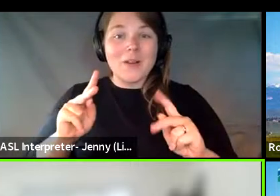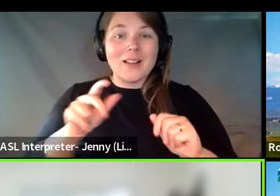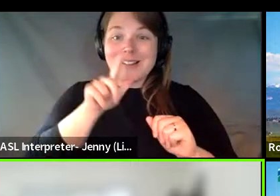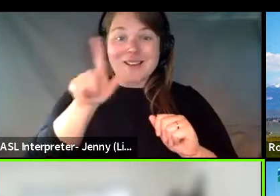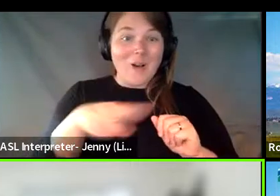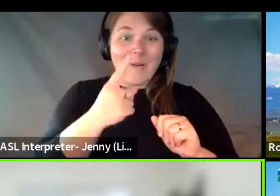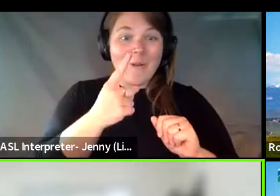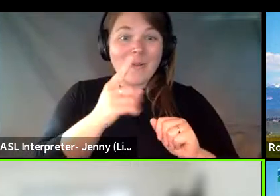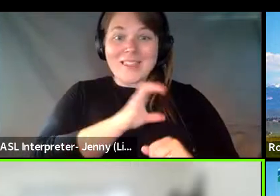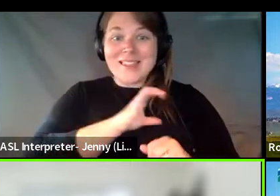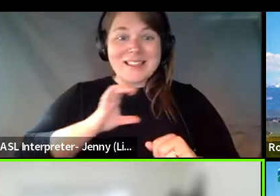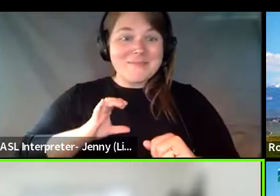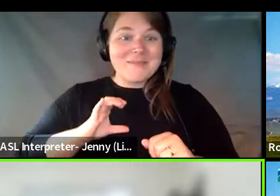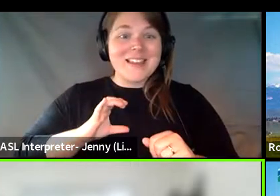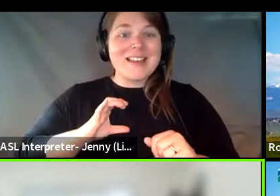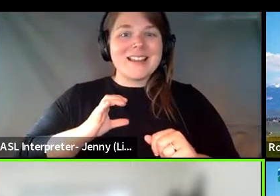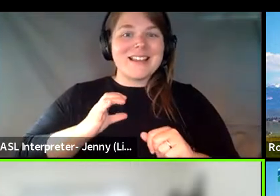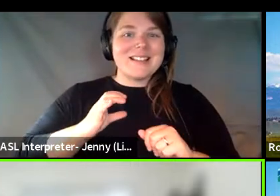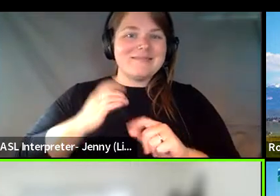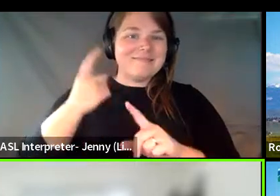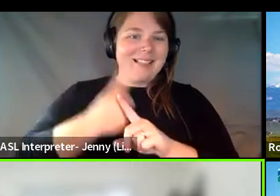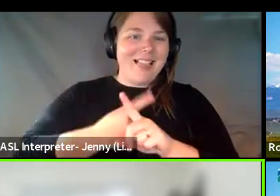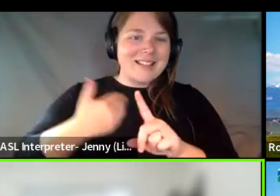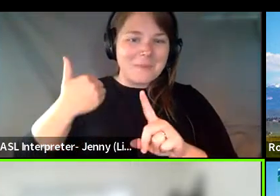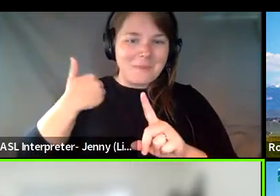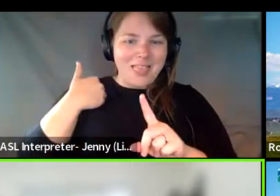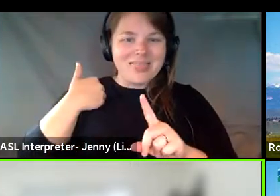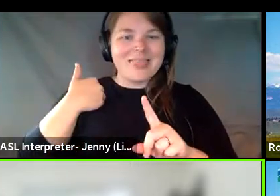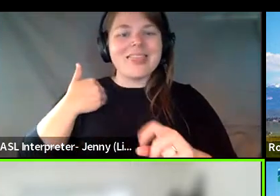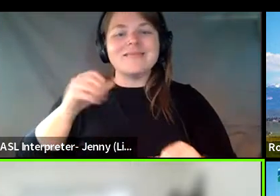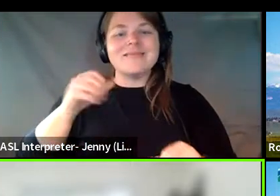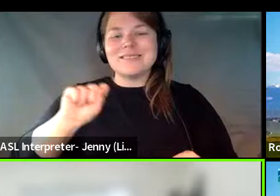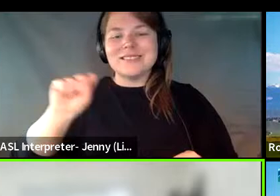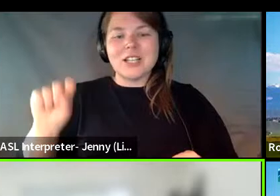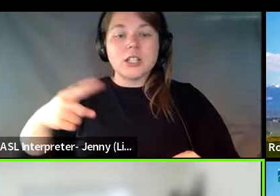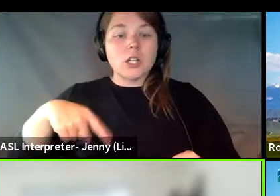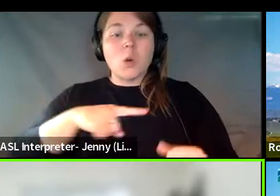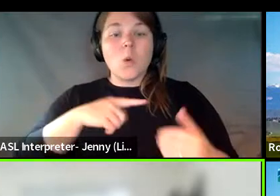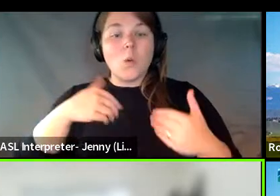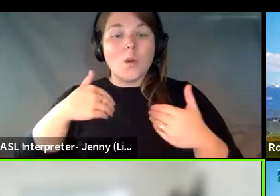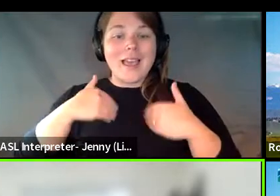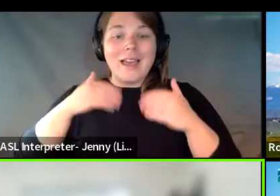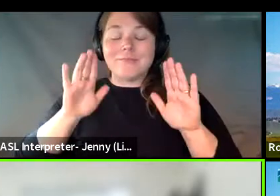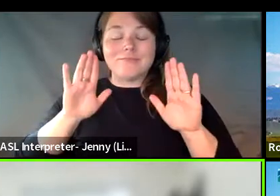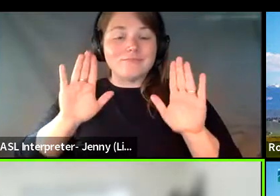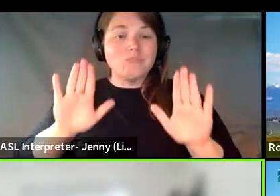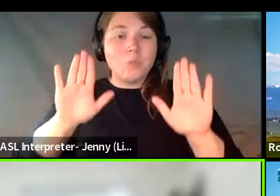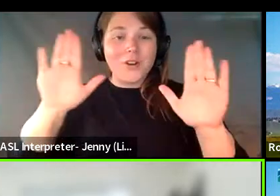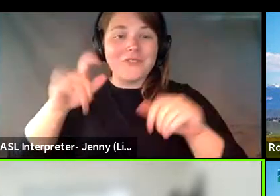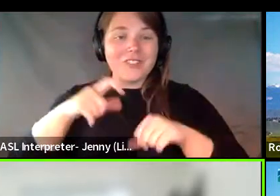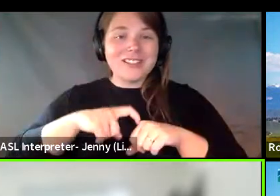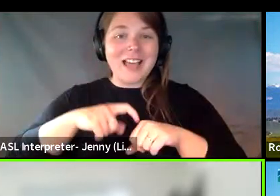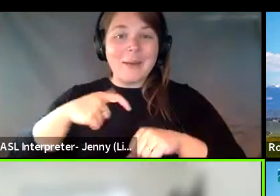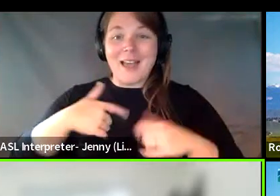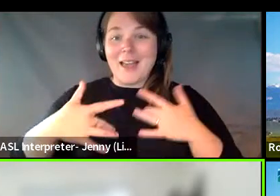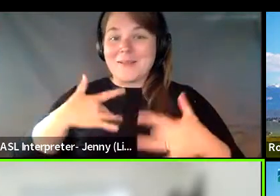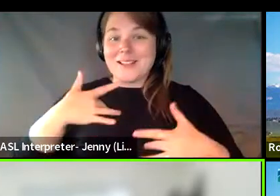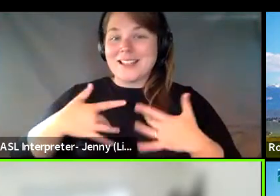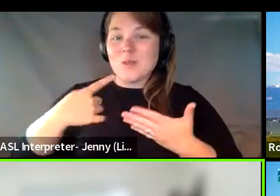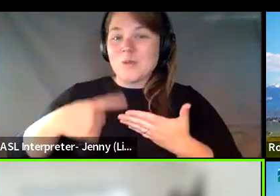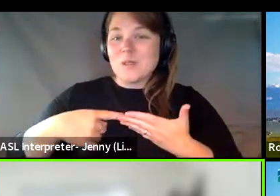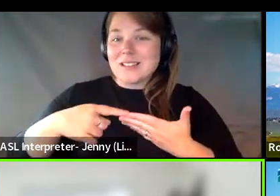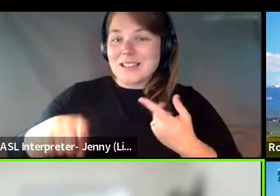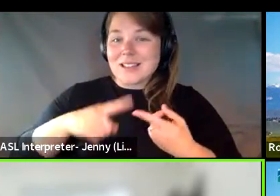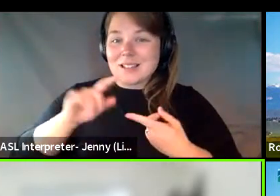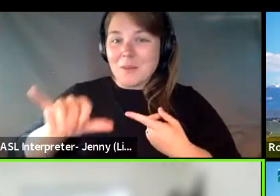committee last month in Stockton. We had an incredible time, and I'm so excited to debrief about it and talk a little bit about